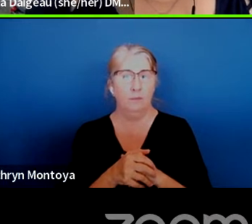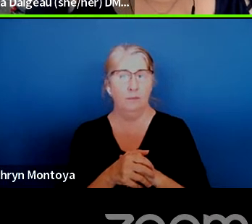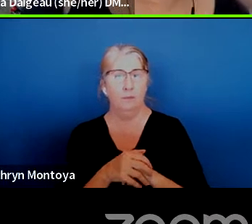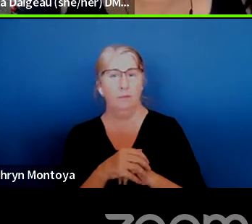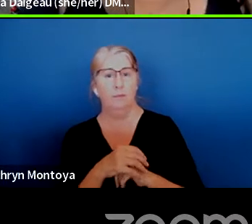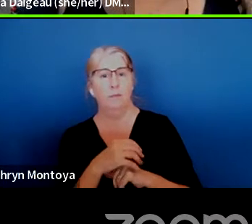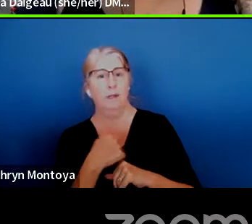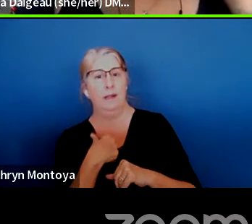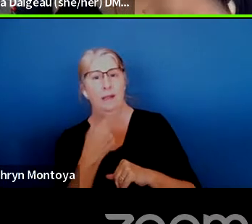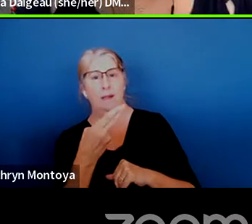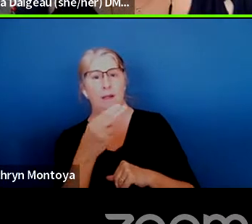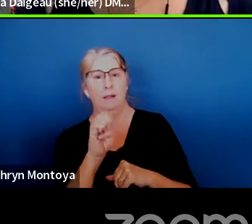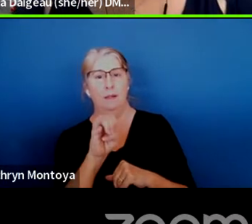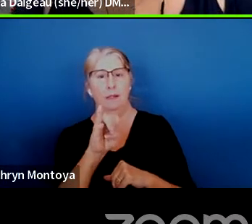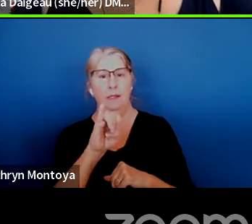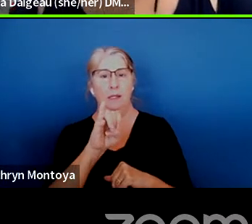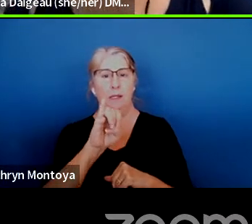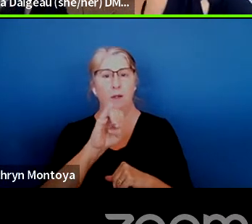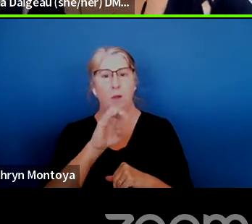This is Helia.